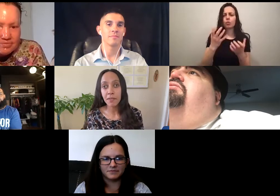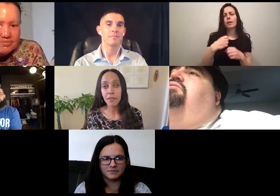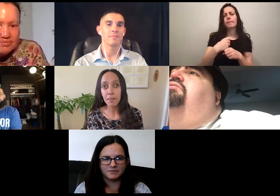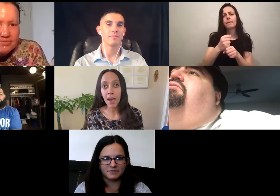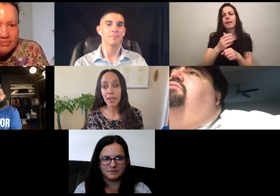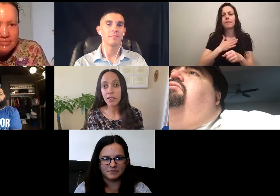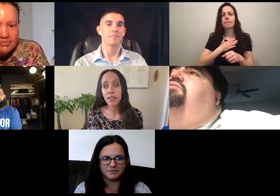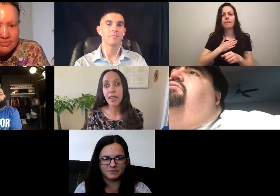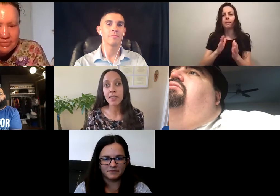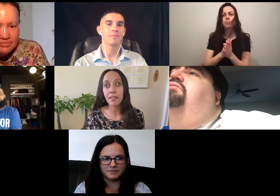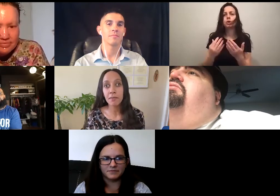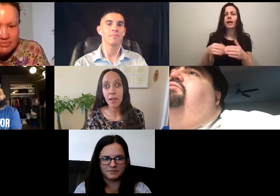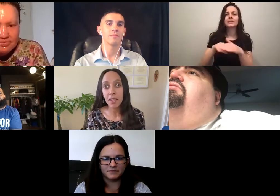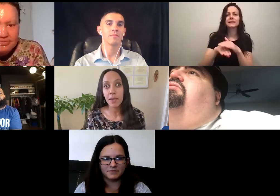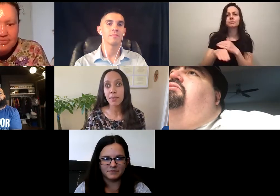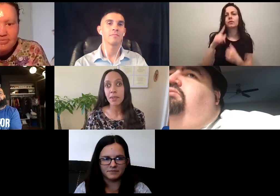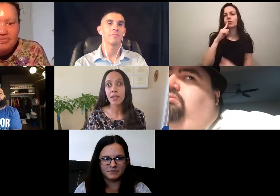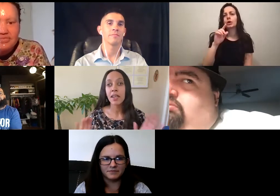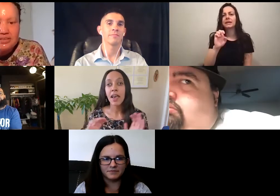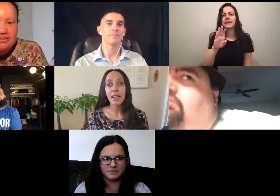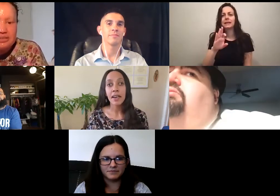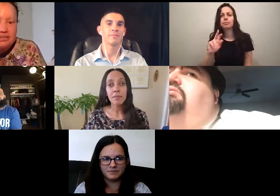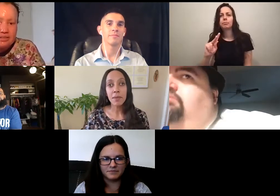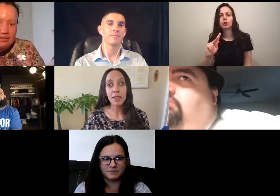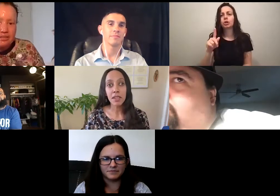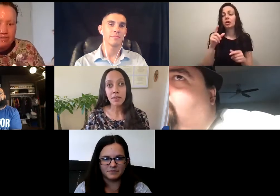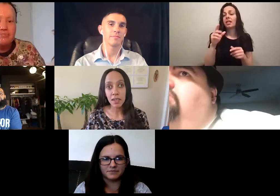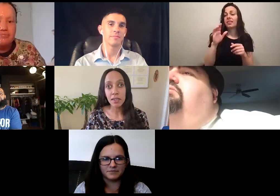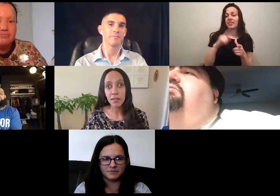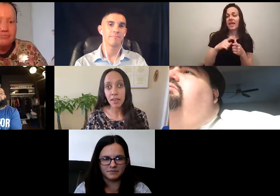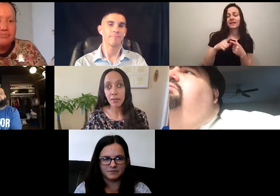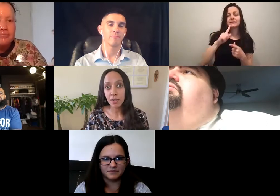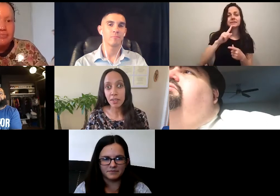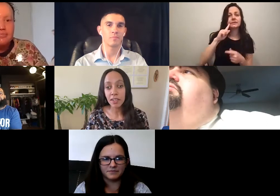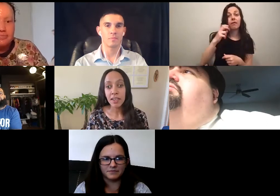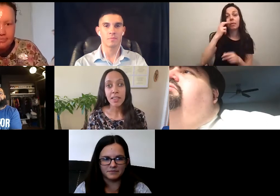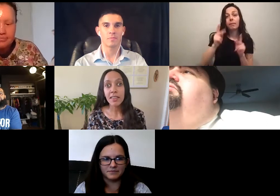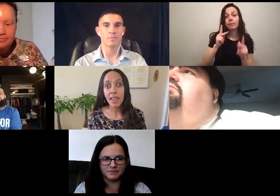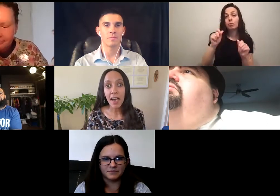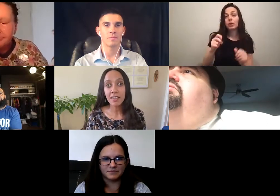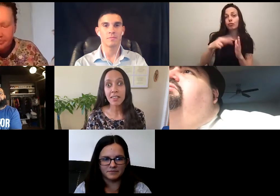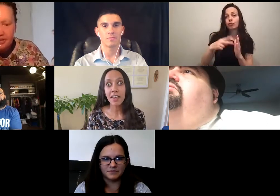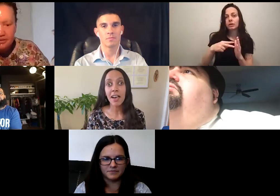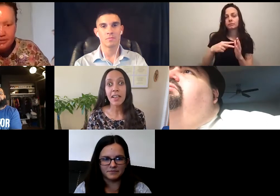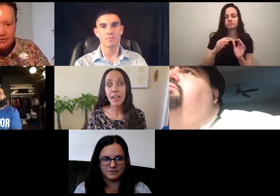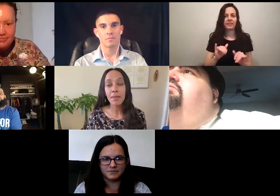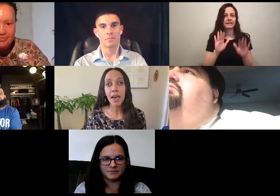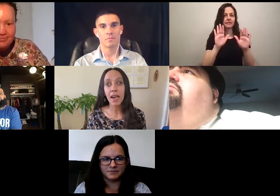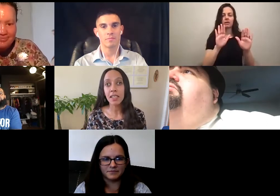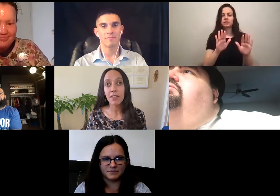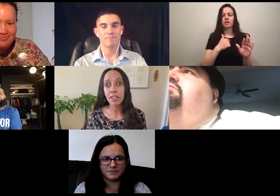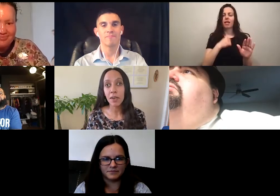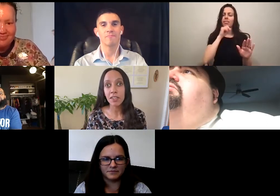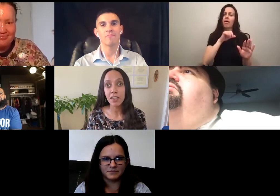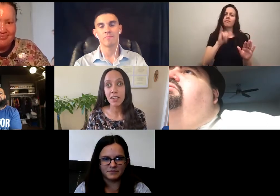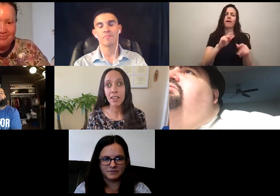ebook format so that deafblind people and other people can read it around the world, that's excellent. I love that kind